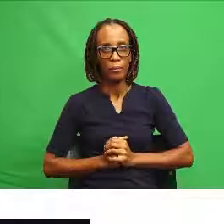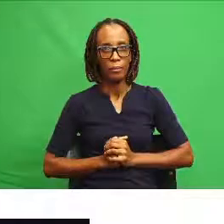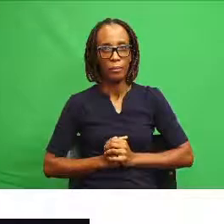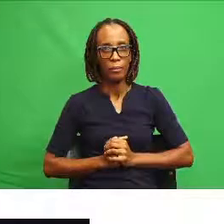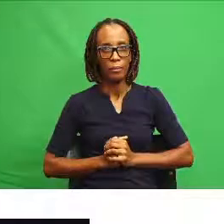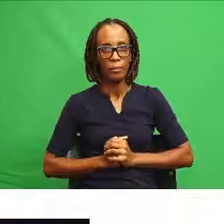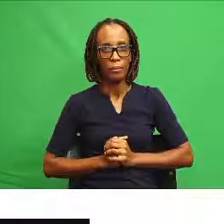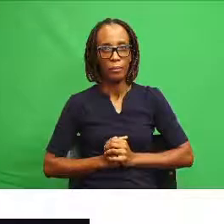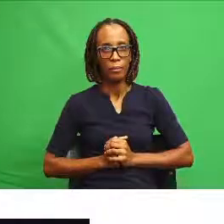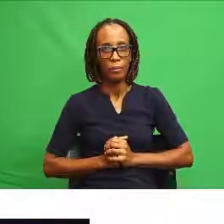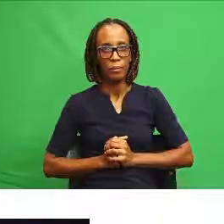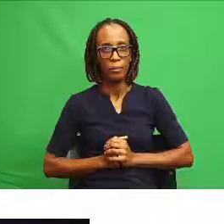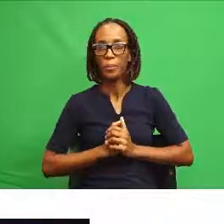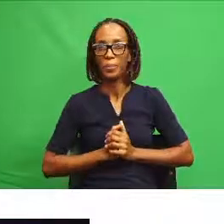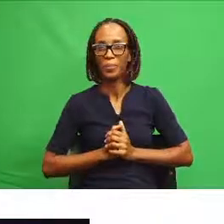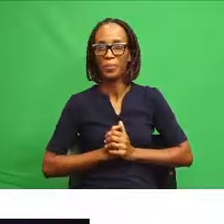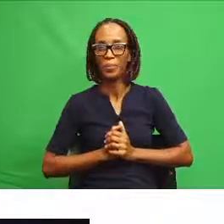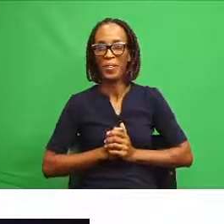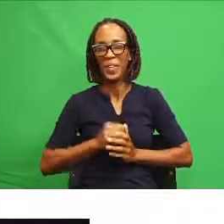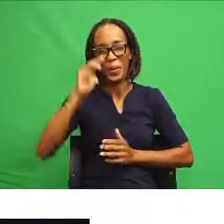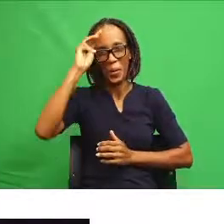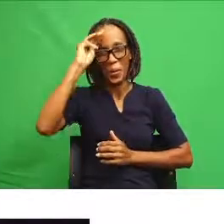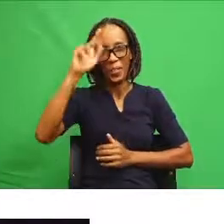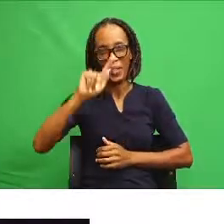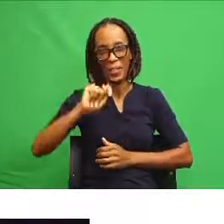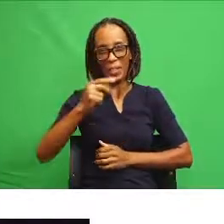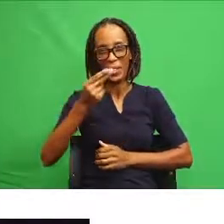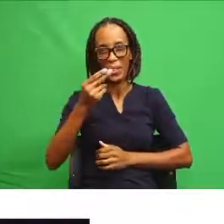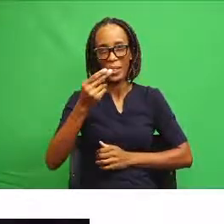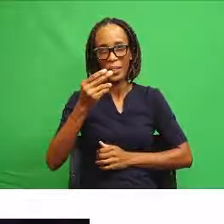Please welcome Mr. Thomas.